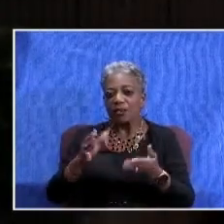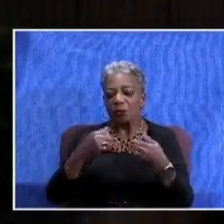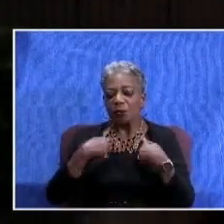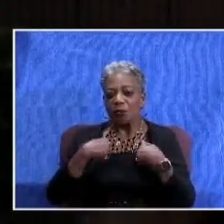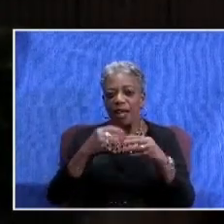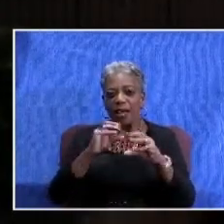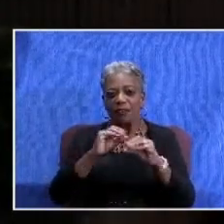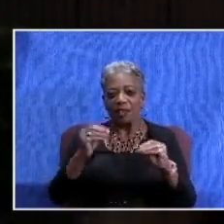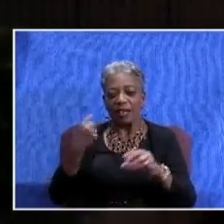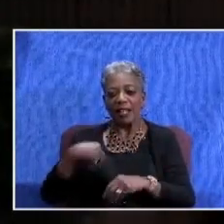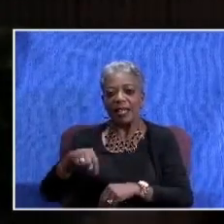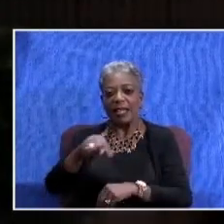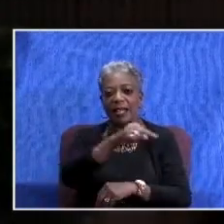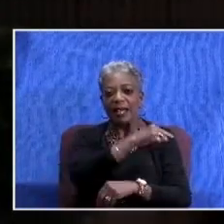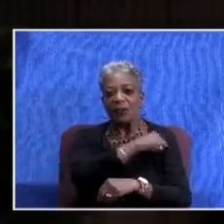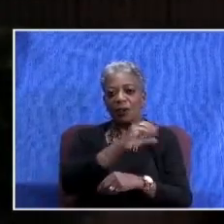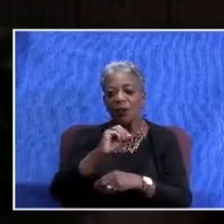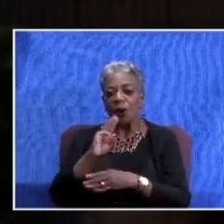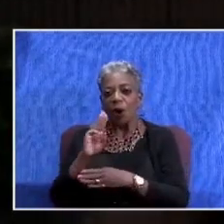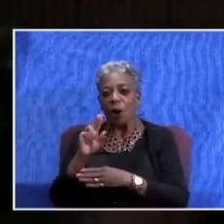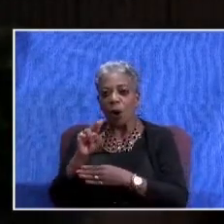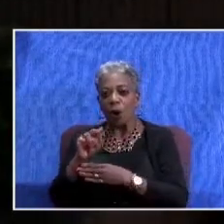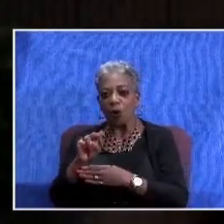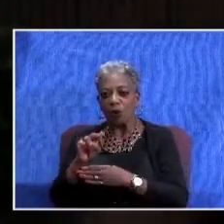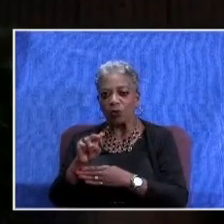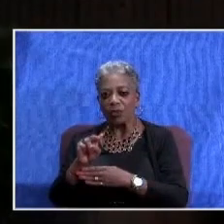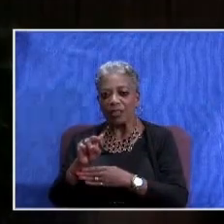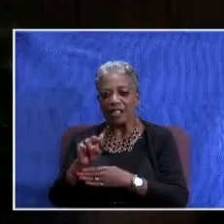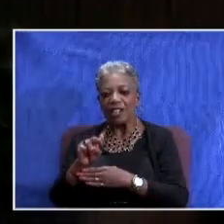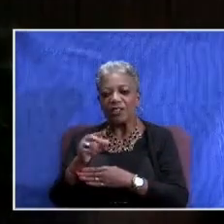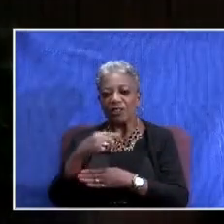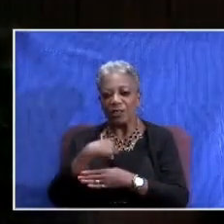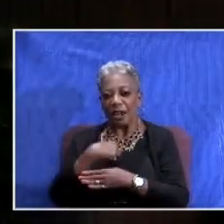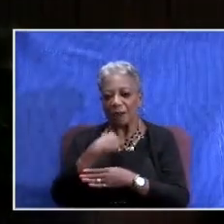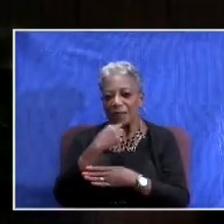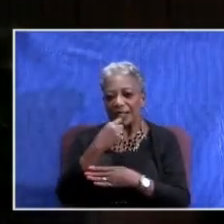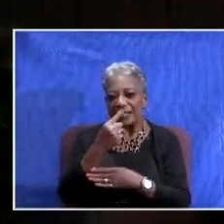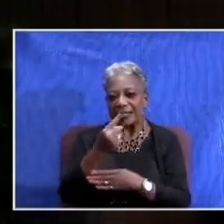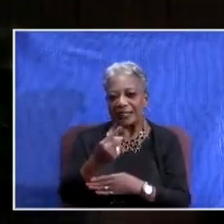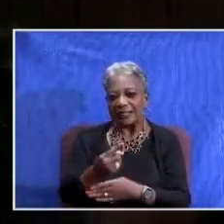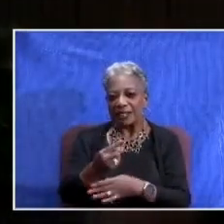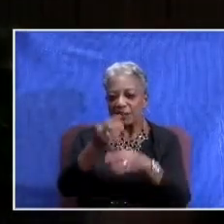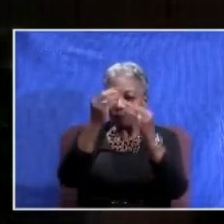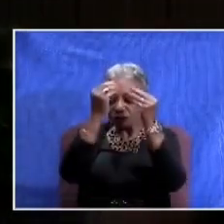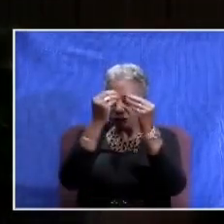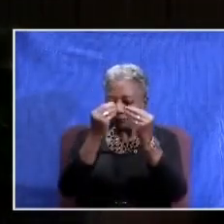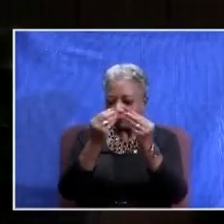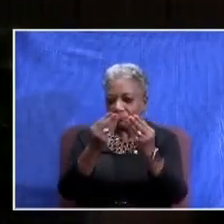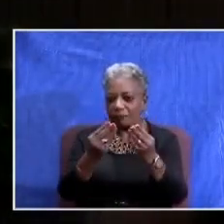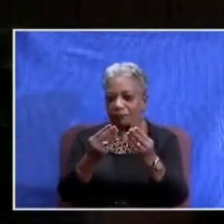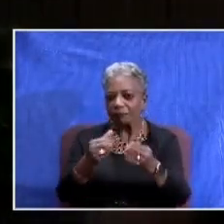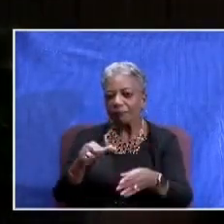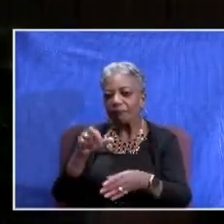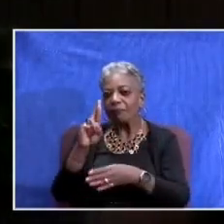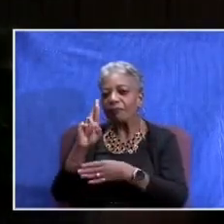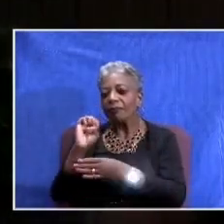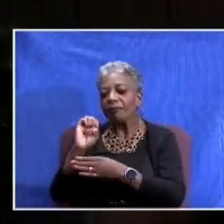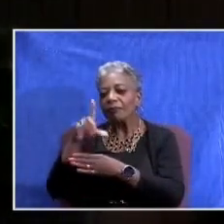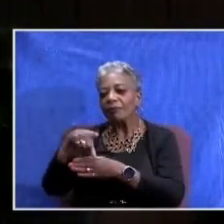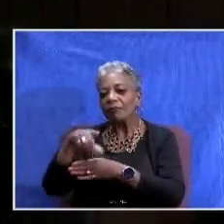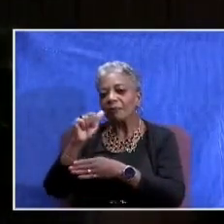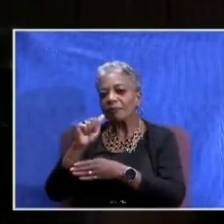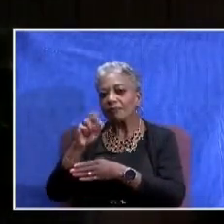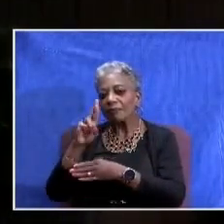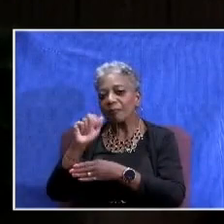you. Reparations means image. Got to repair our image. They've lied on us. They think we are